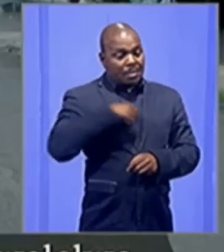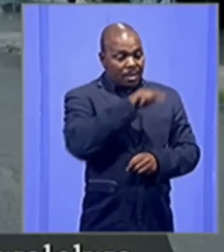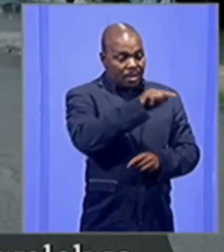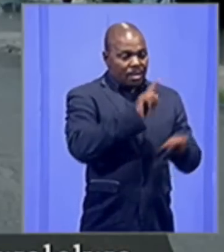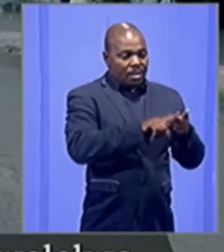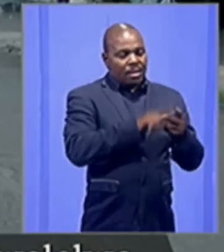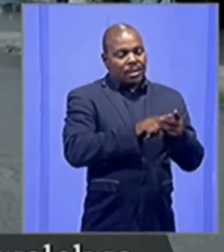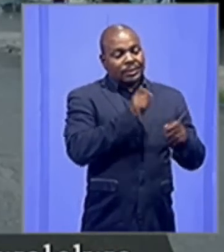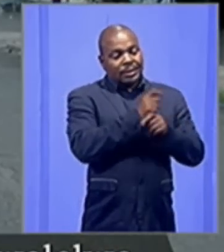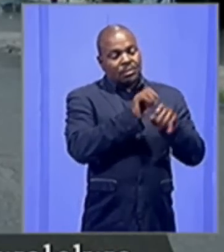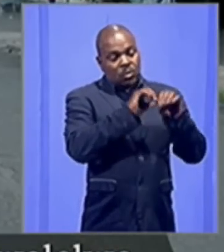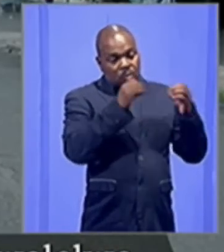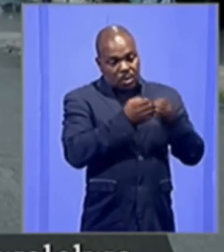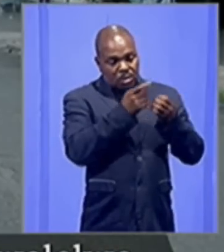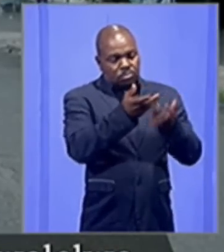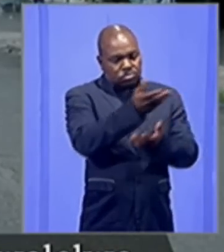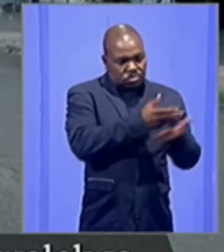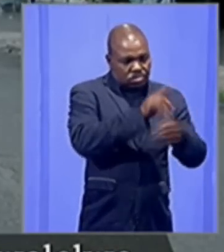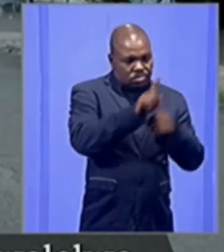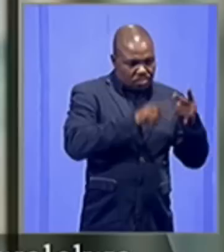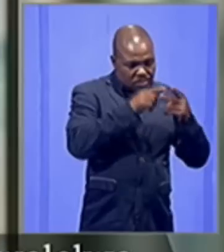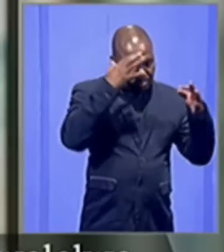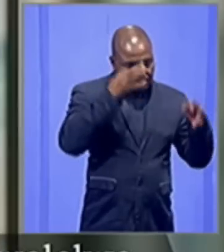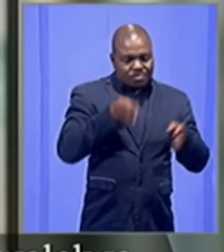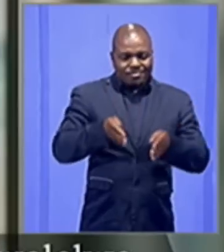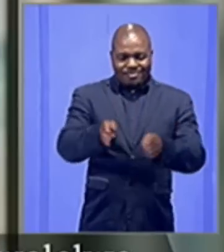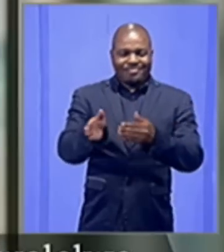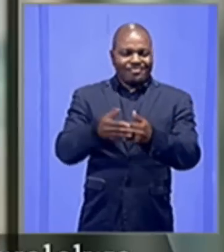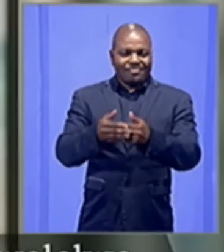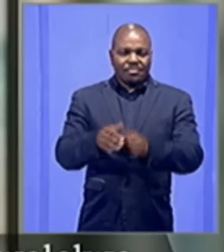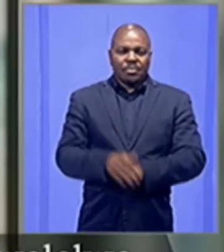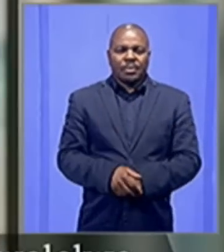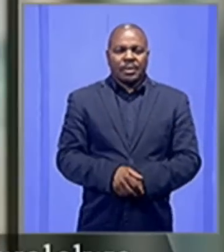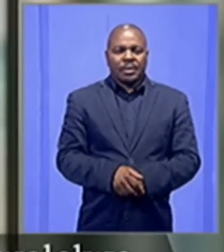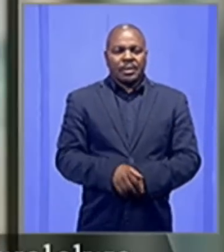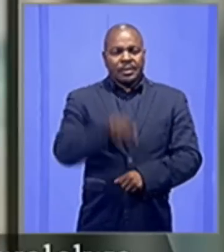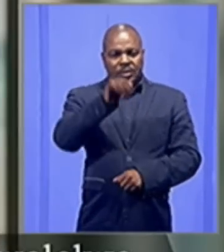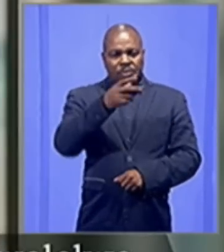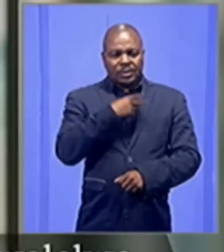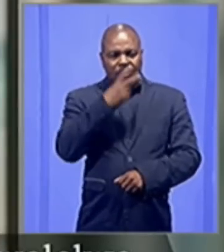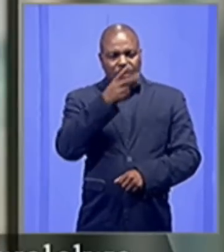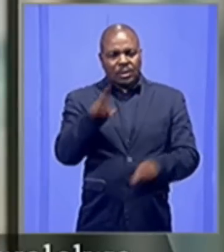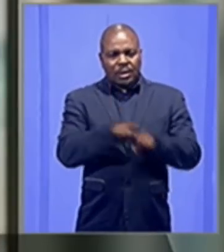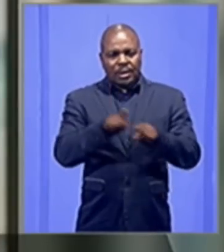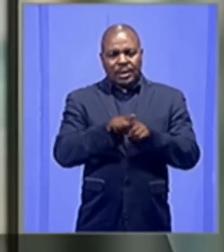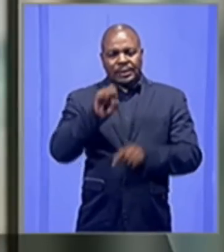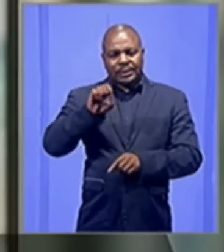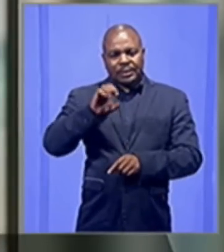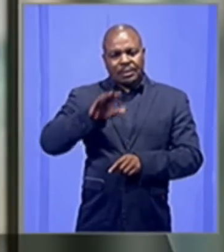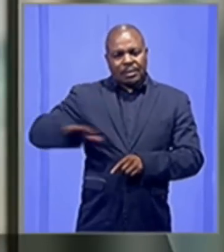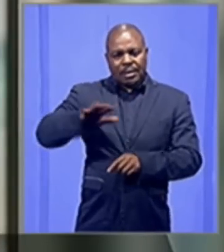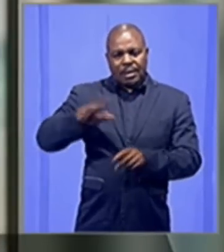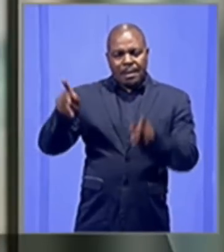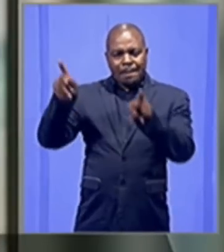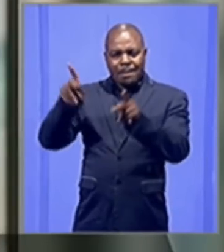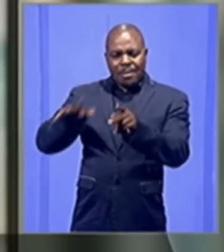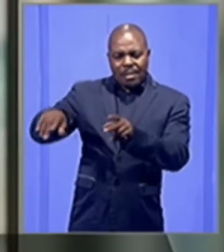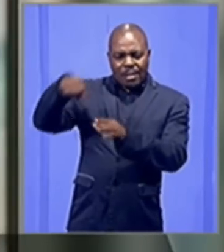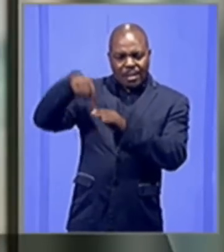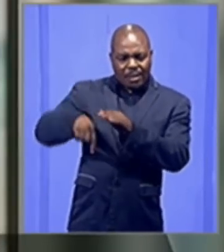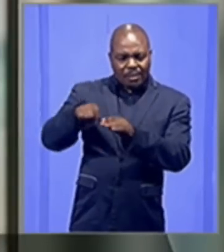ditekesi e lebisitseng mohatong wa ho kwalwa ha tsela ena. The BS Group has recently observed ground movement on the eastern part of the Big Hole pit next